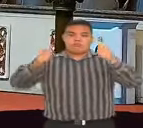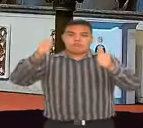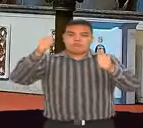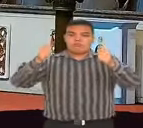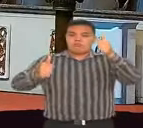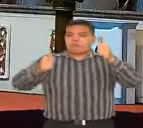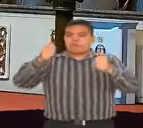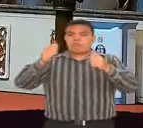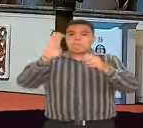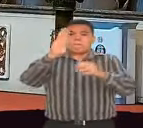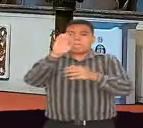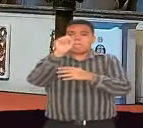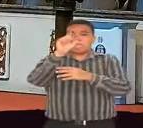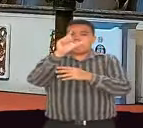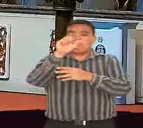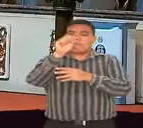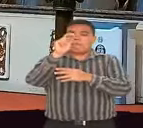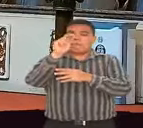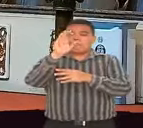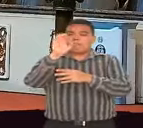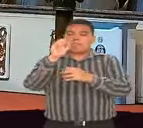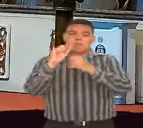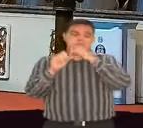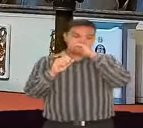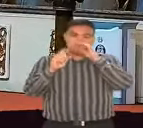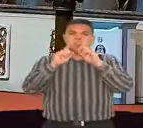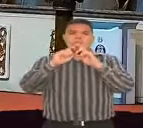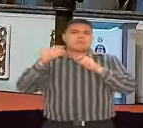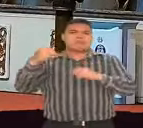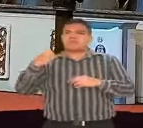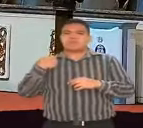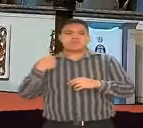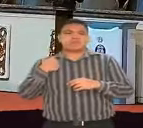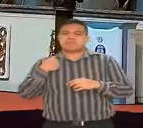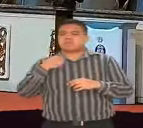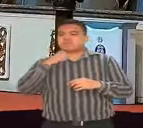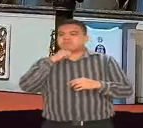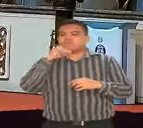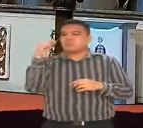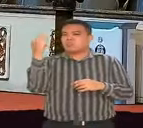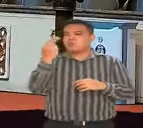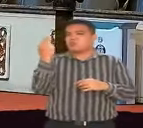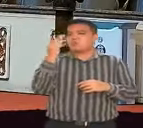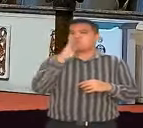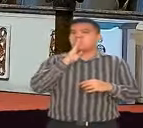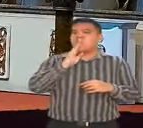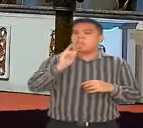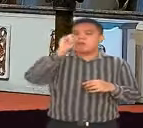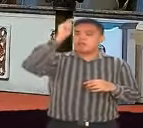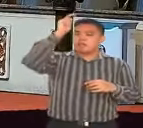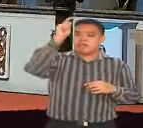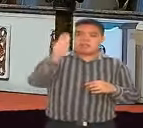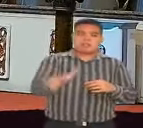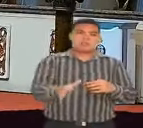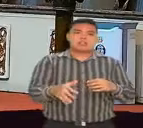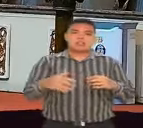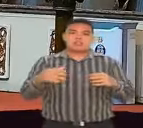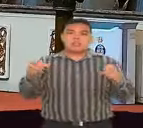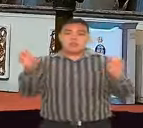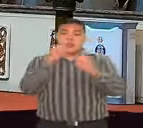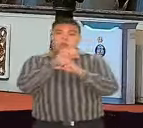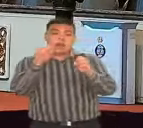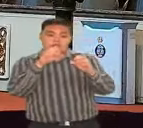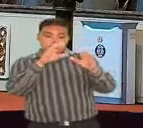spend so many hours trying to get a degree, but yet wala ta magpagamit sa Ginoo. na ay